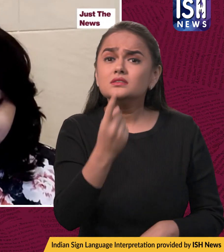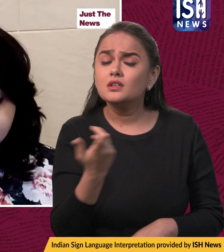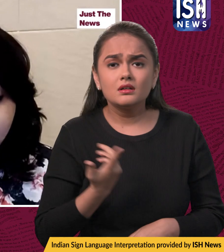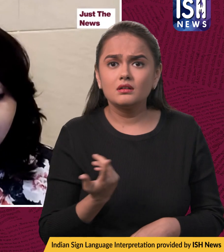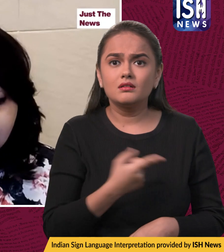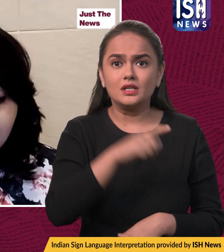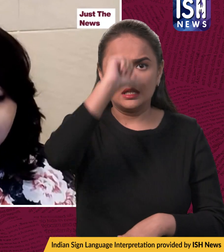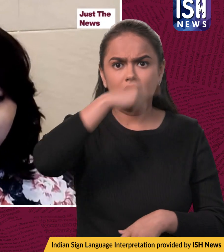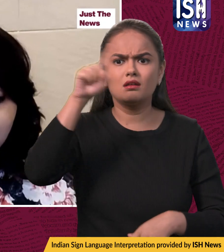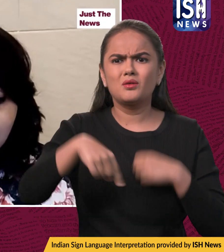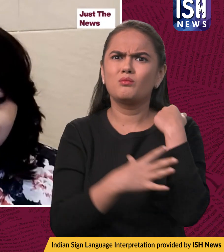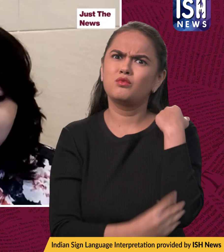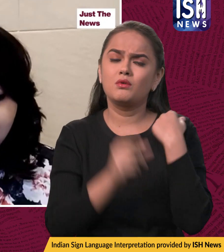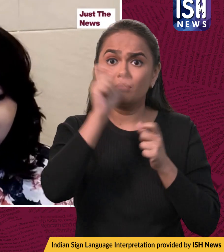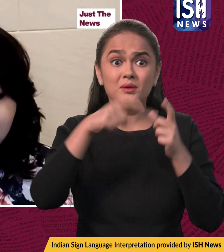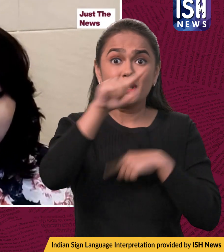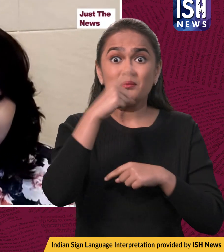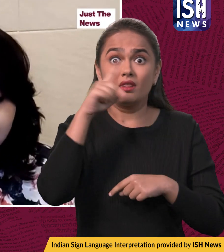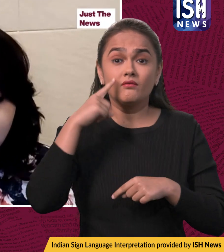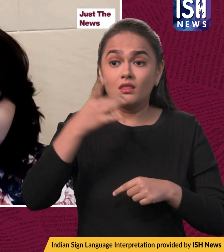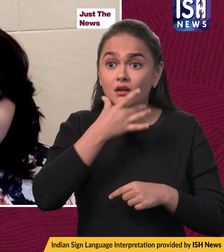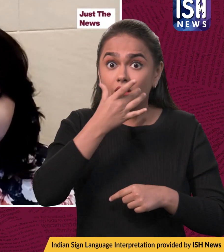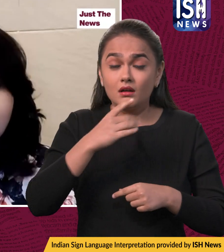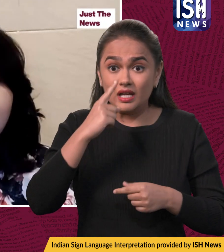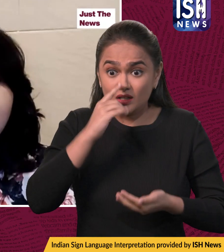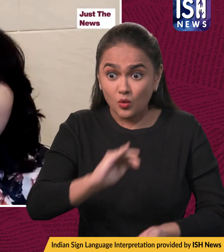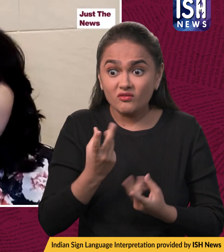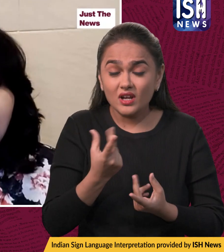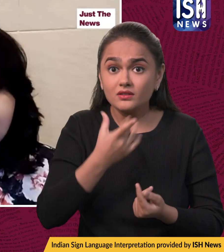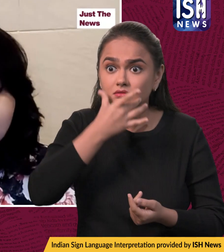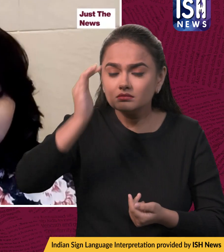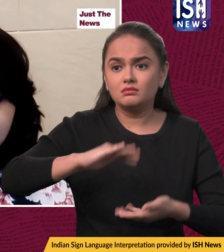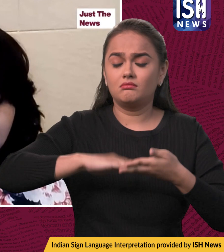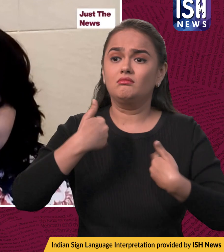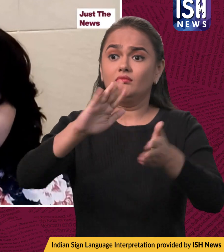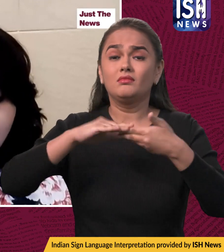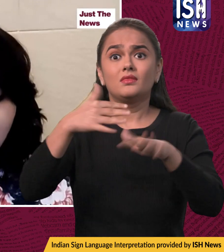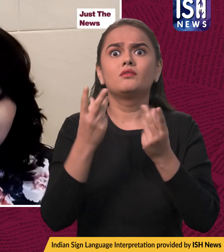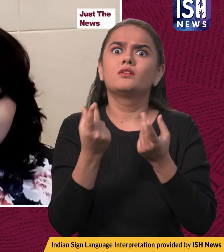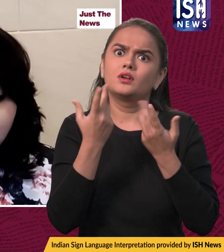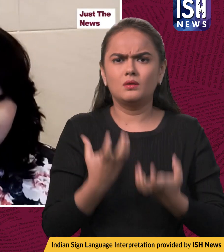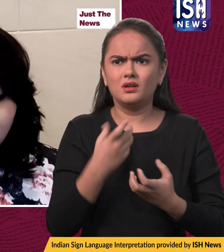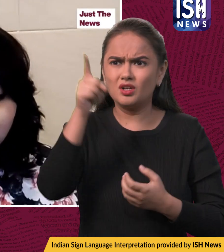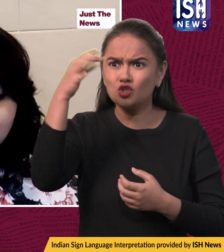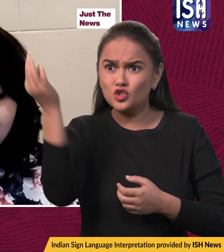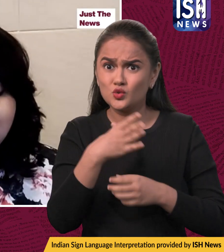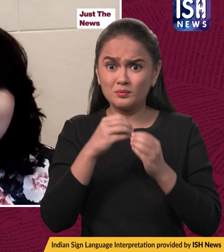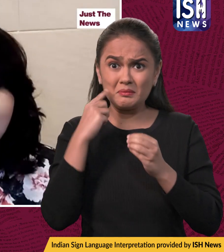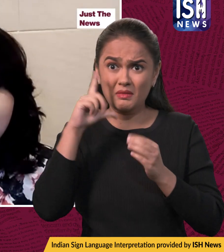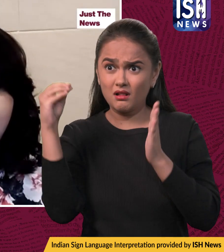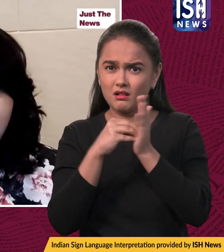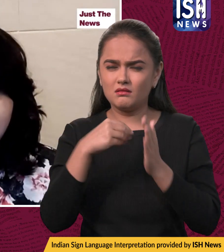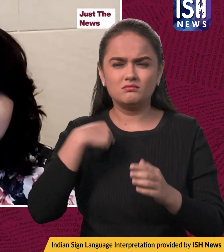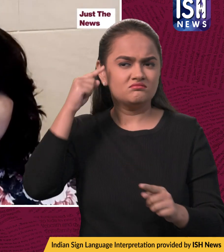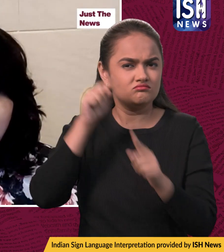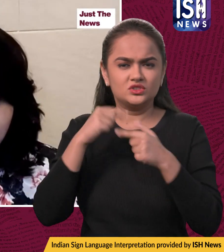quote, India is a poor country and everybody wants to marry off their daughter at an early age. I will not support this bill